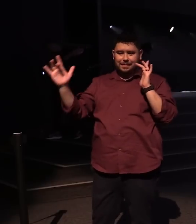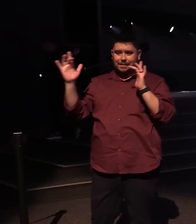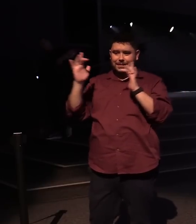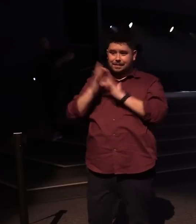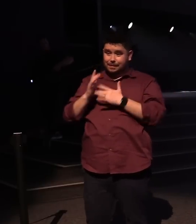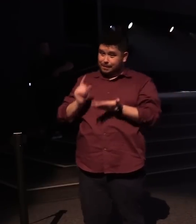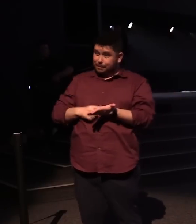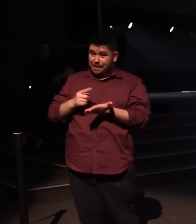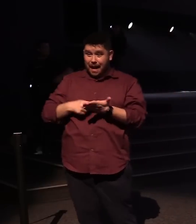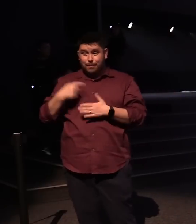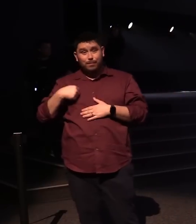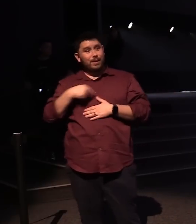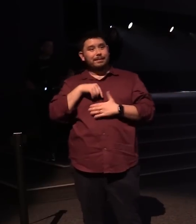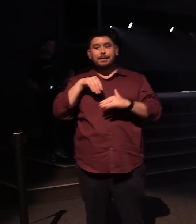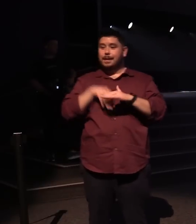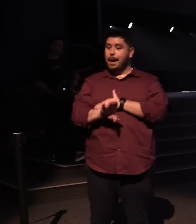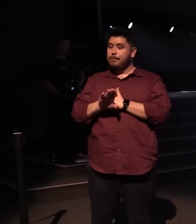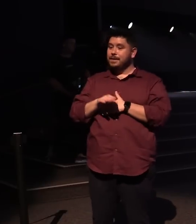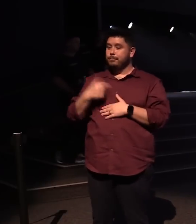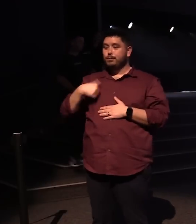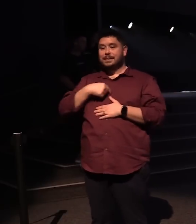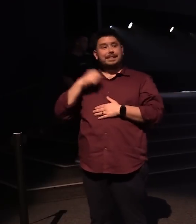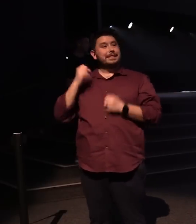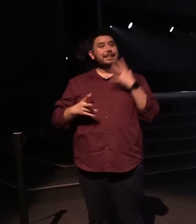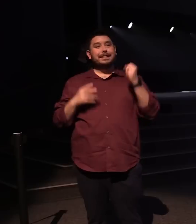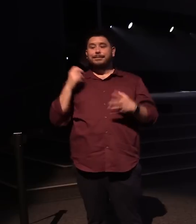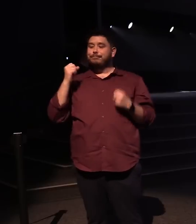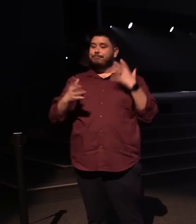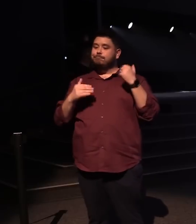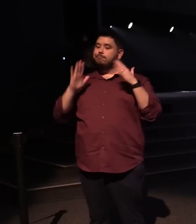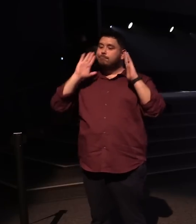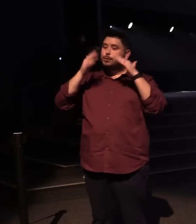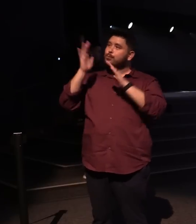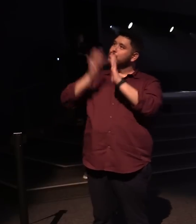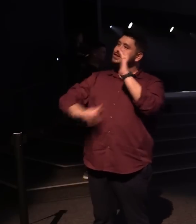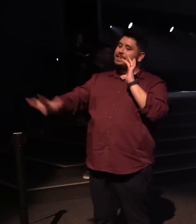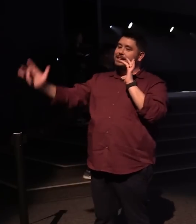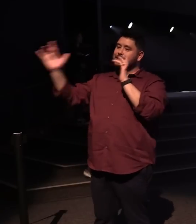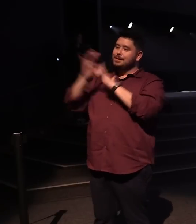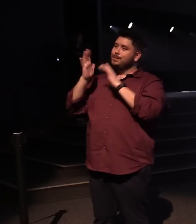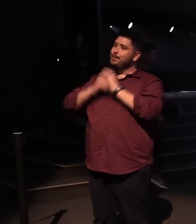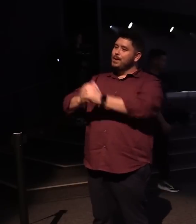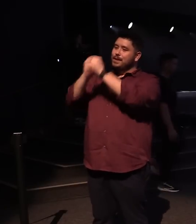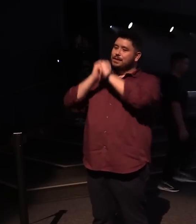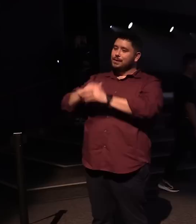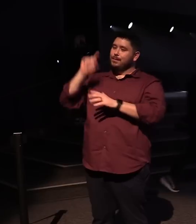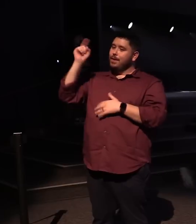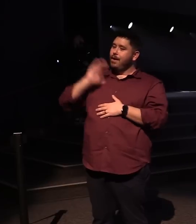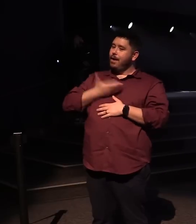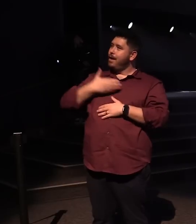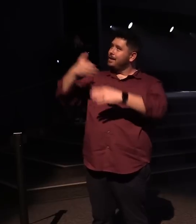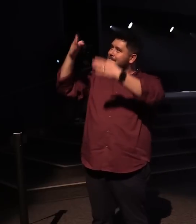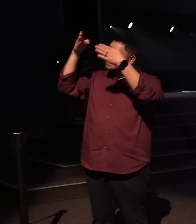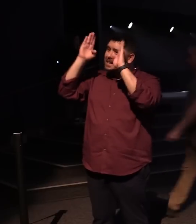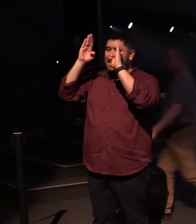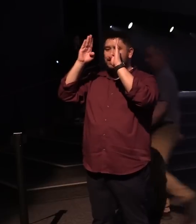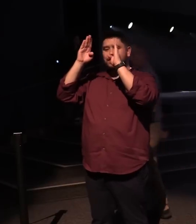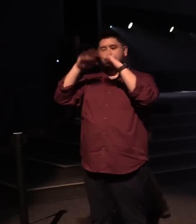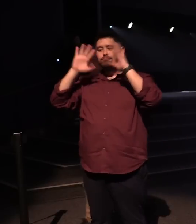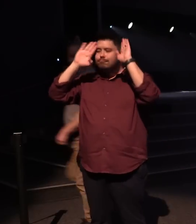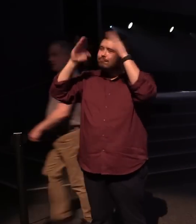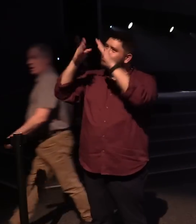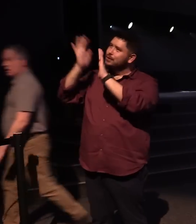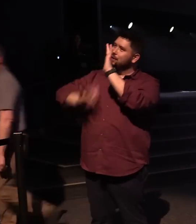come in and we sing that it's all about you, Jesus, that we worship you and our attention gets laser focused on